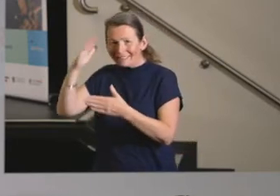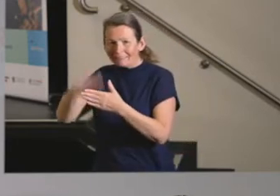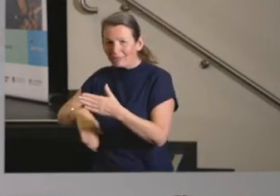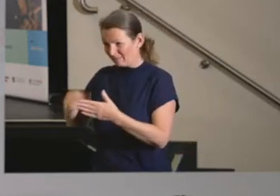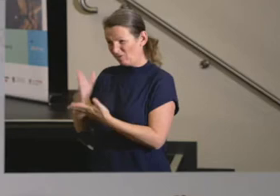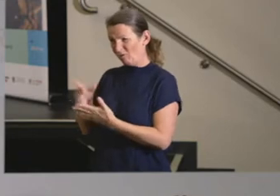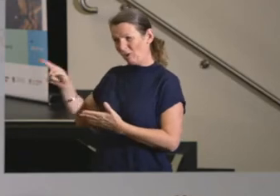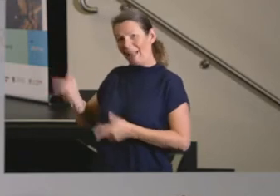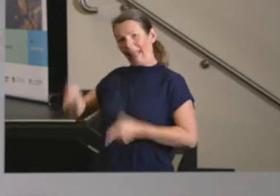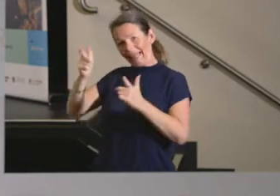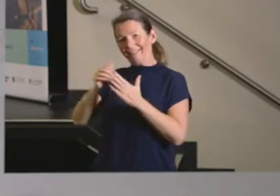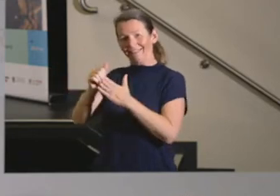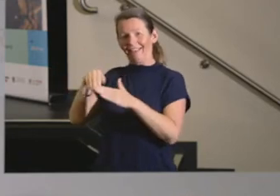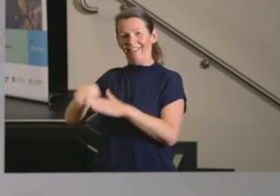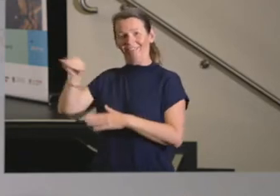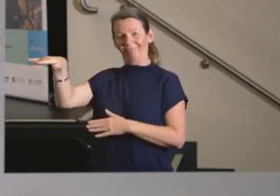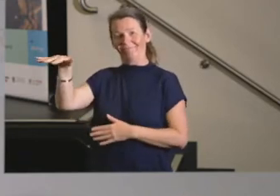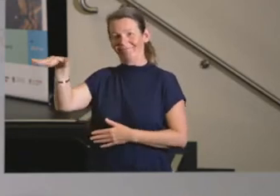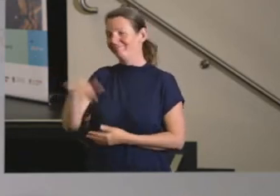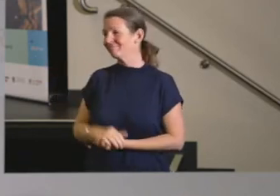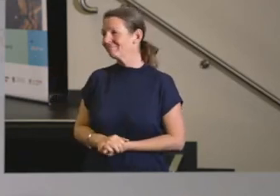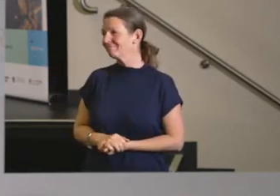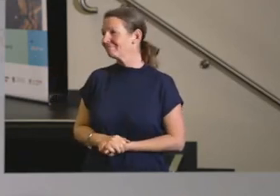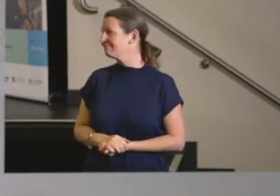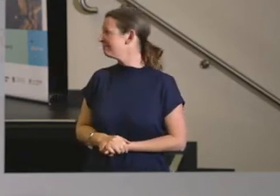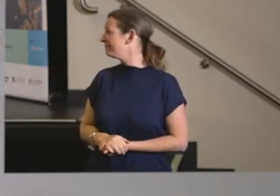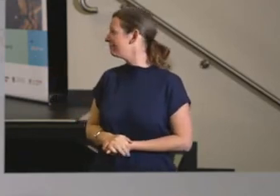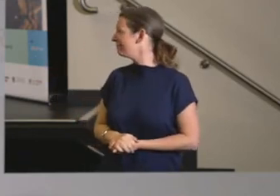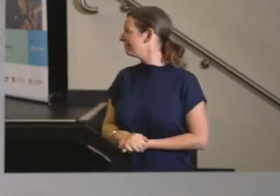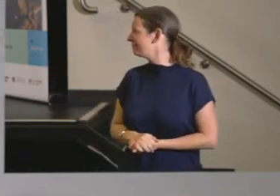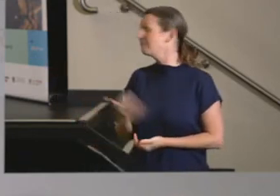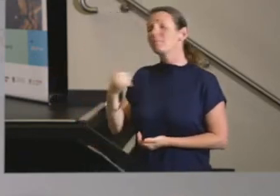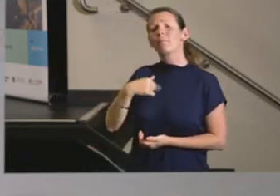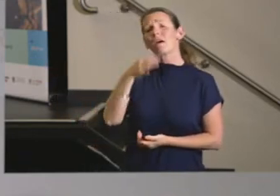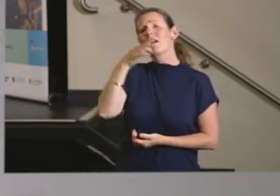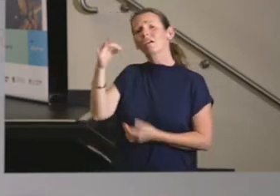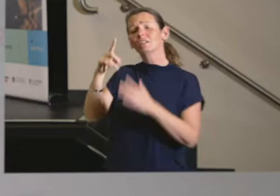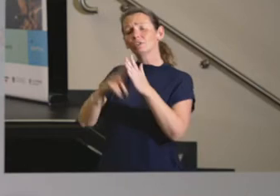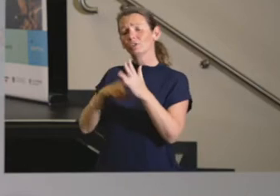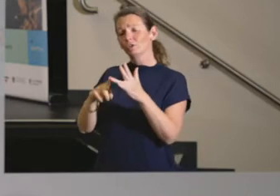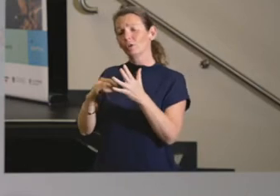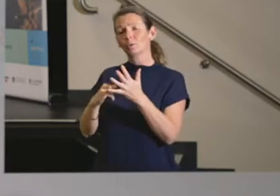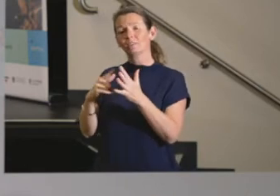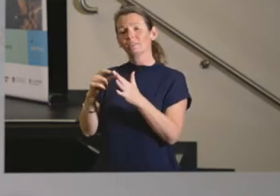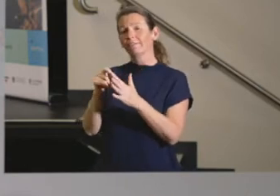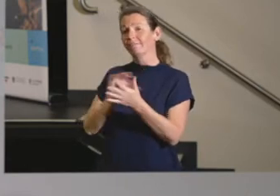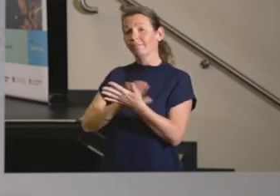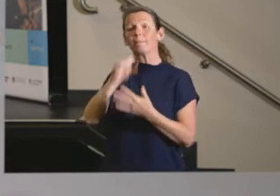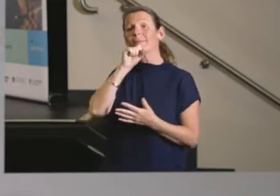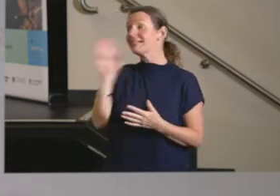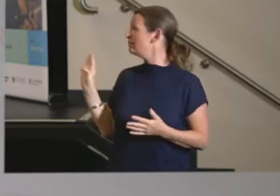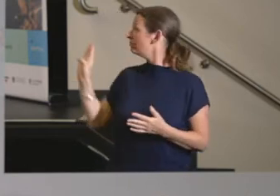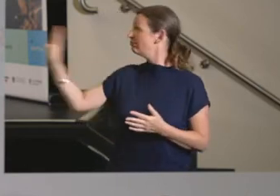a leader in that context. But maybe first I'll ask Joseph to talk a little bit from